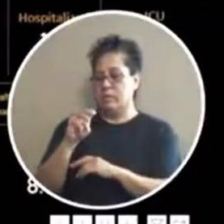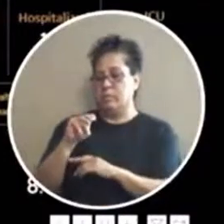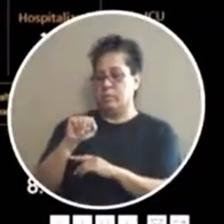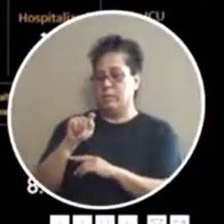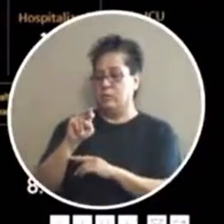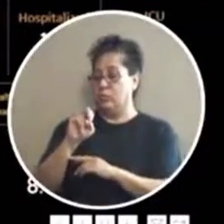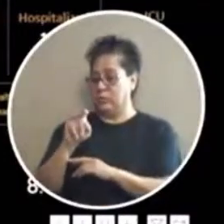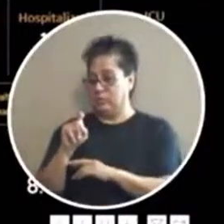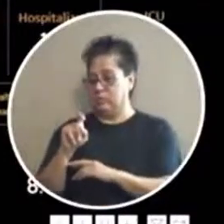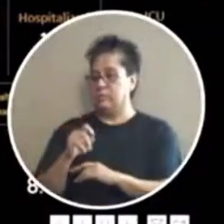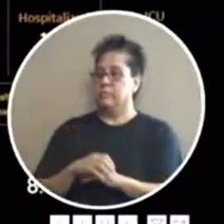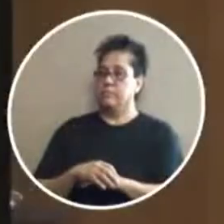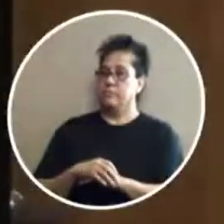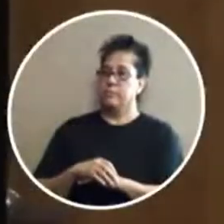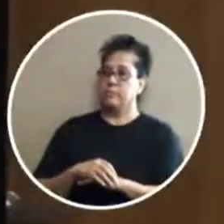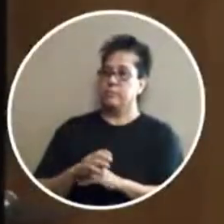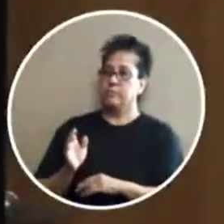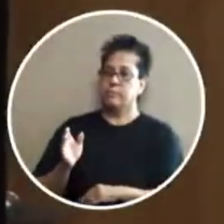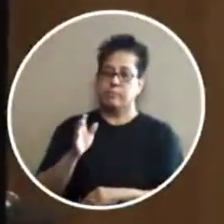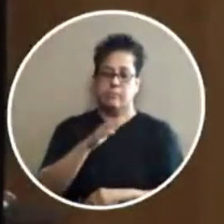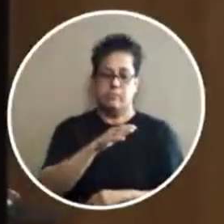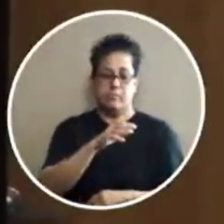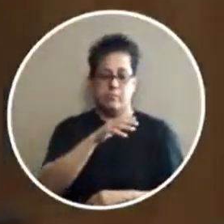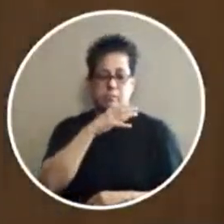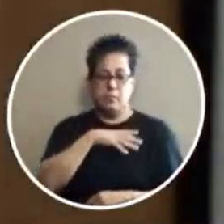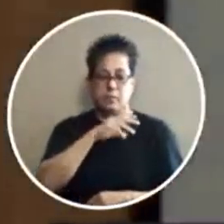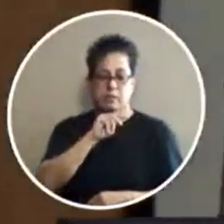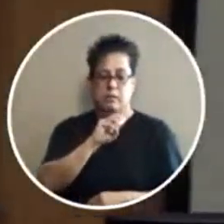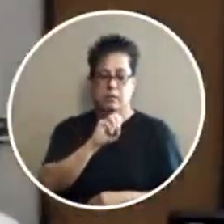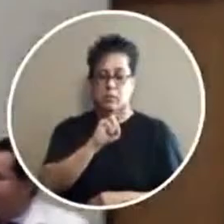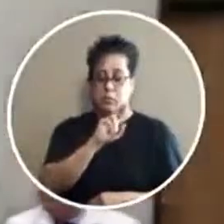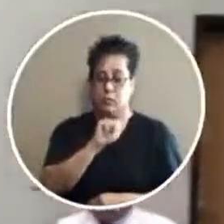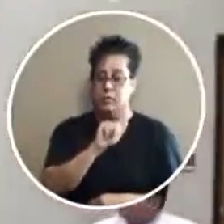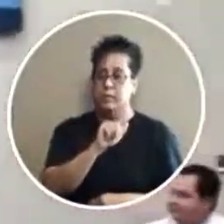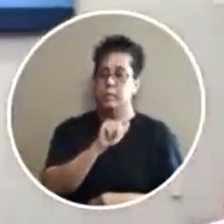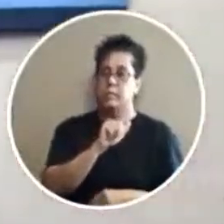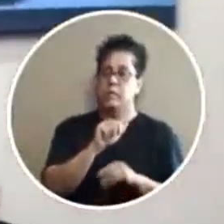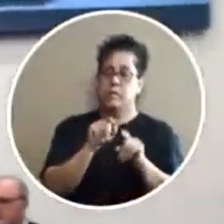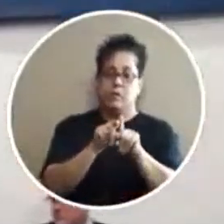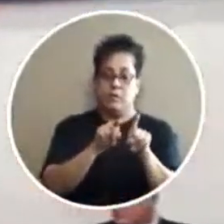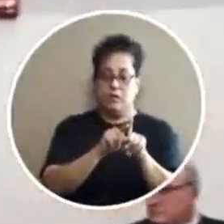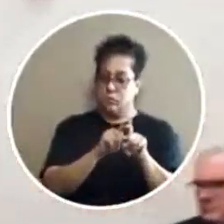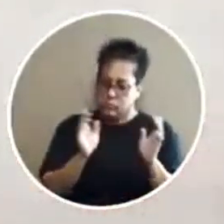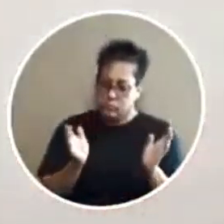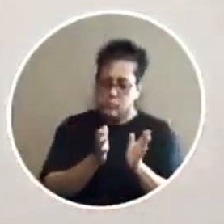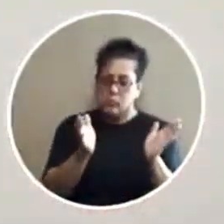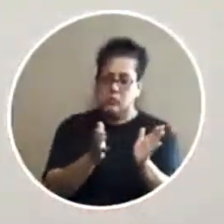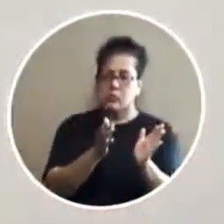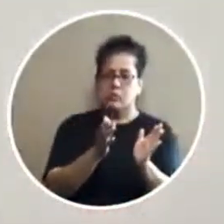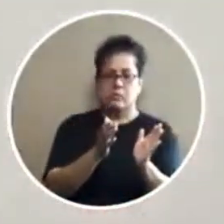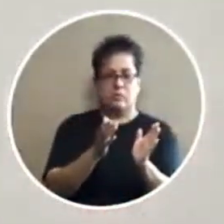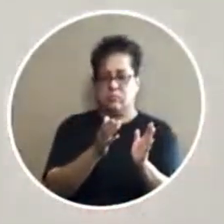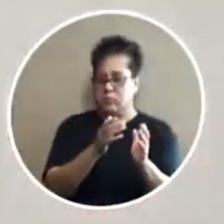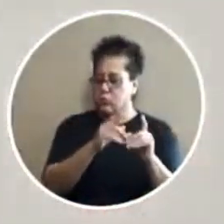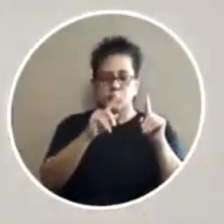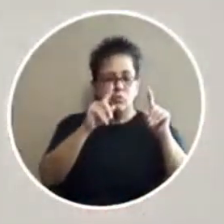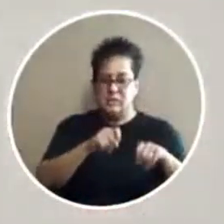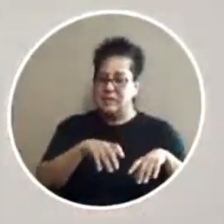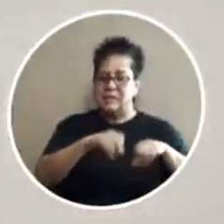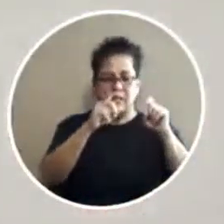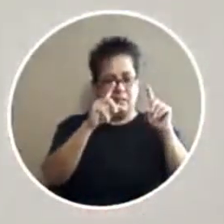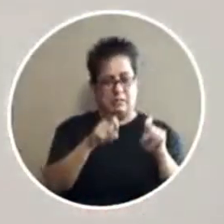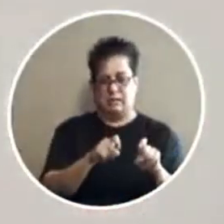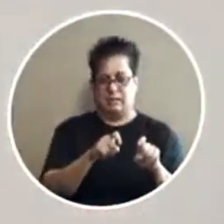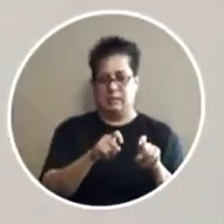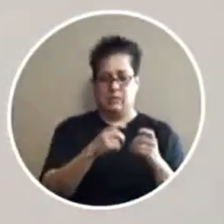I may add, there's also, we encourage anybody and everybody to test. There's right